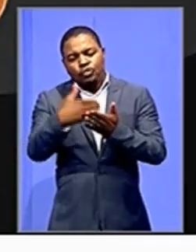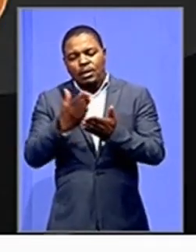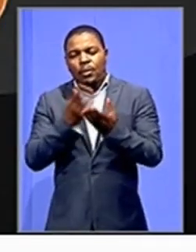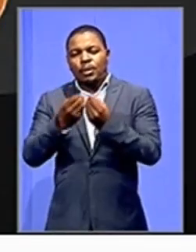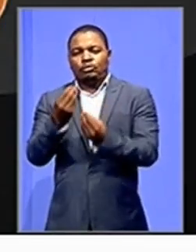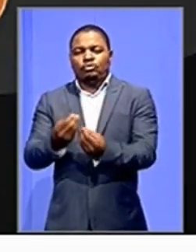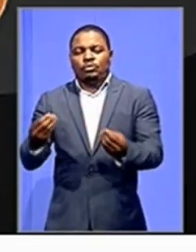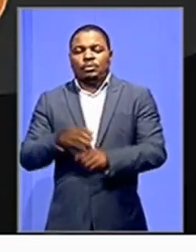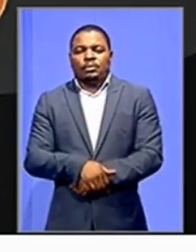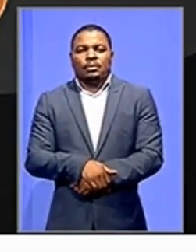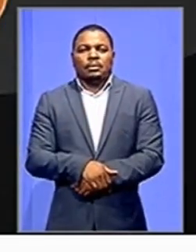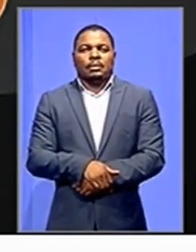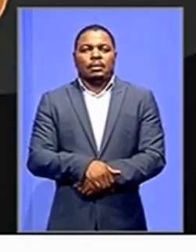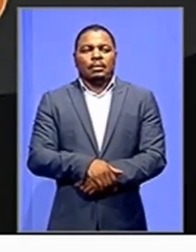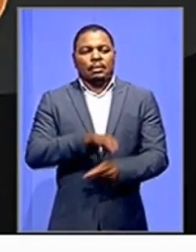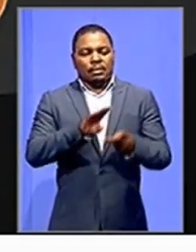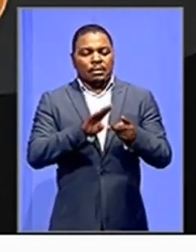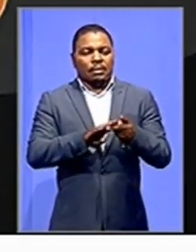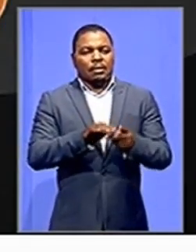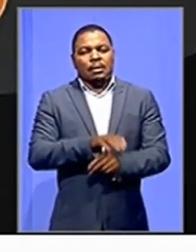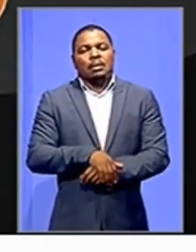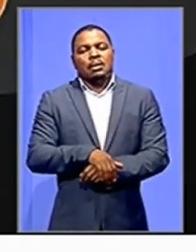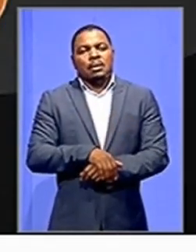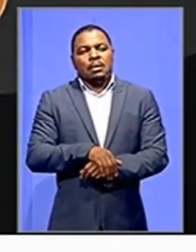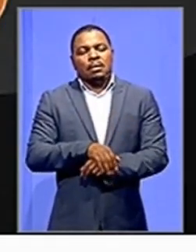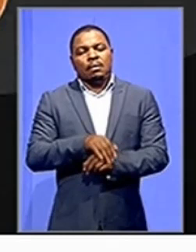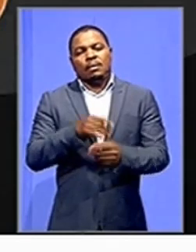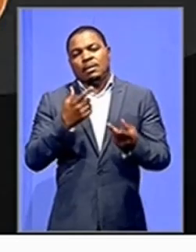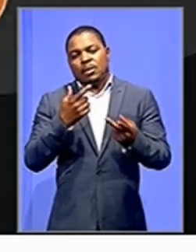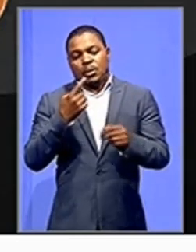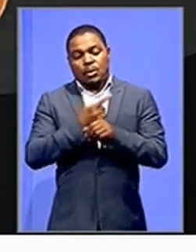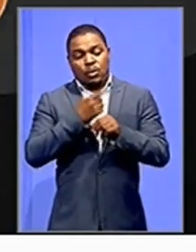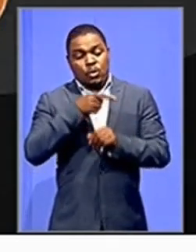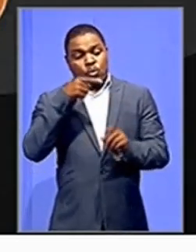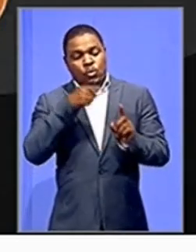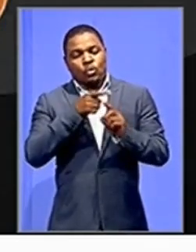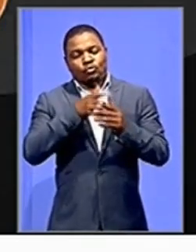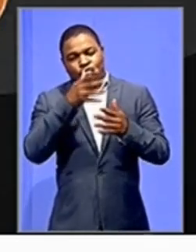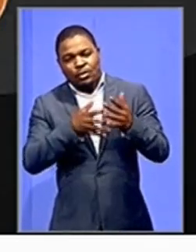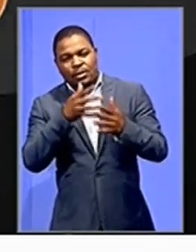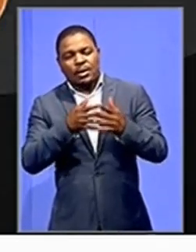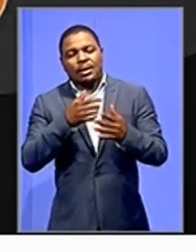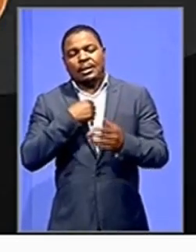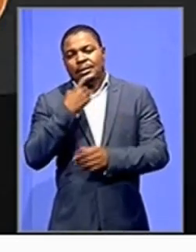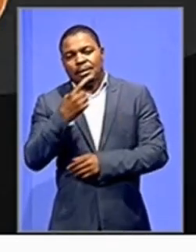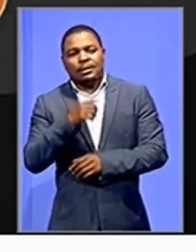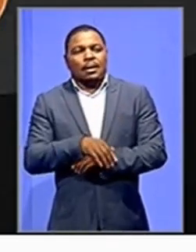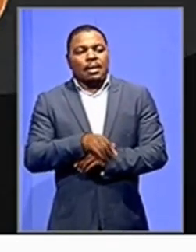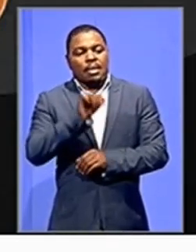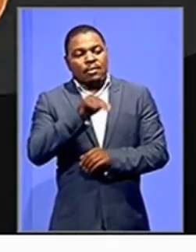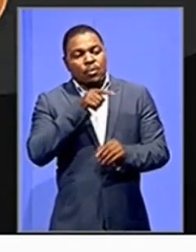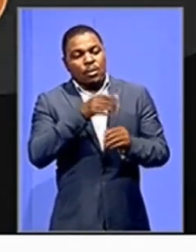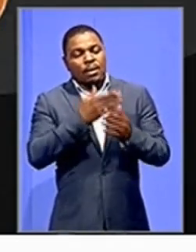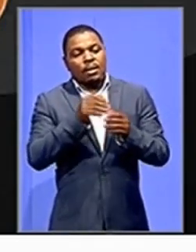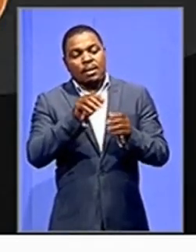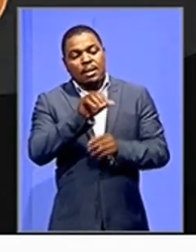to or even just to his friends and colleagues. go we singing jokes sometimes, or someone one day